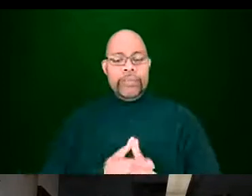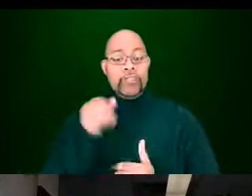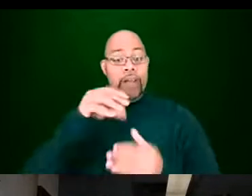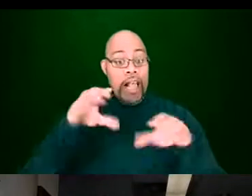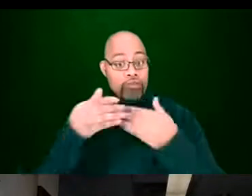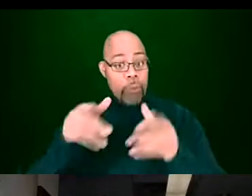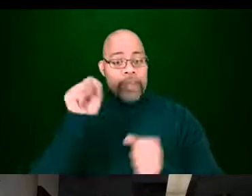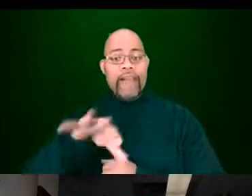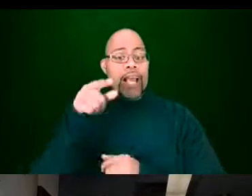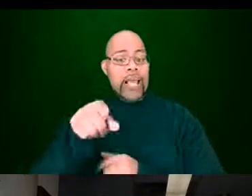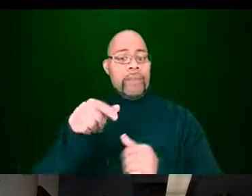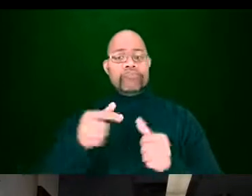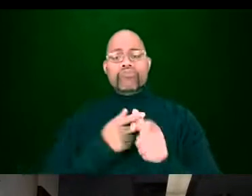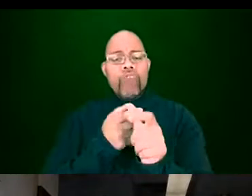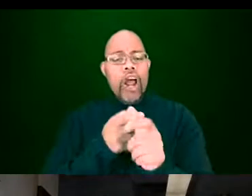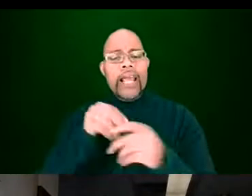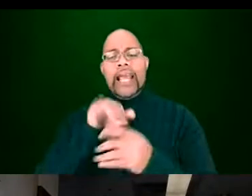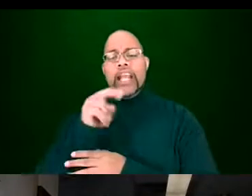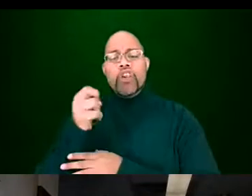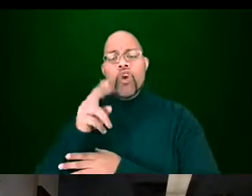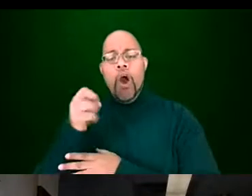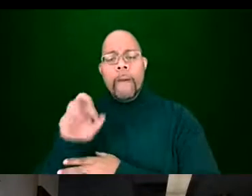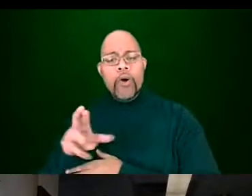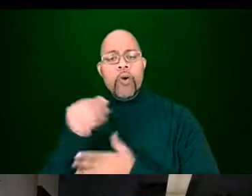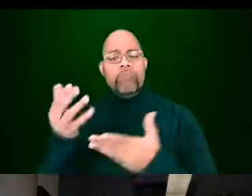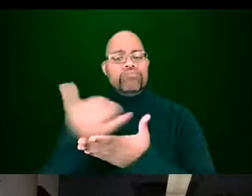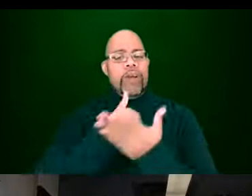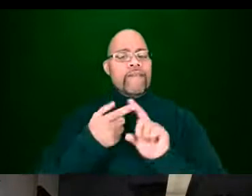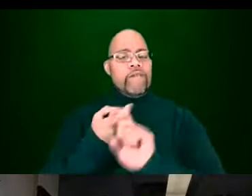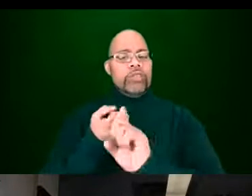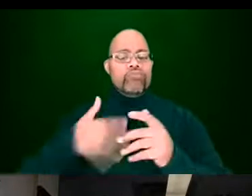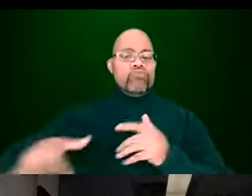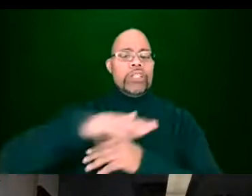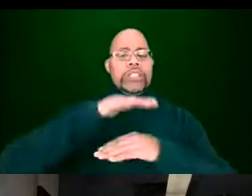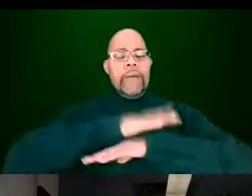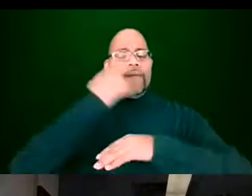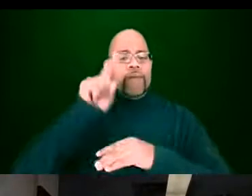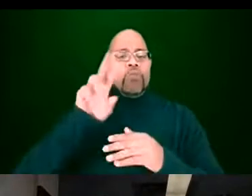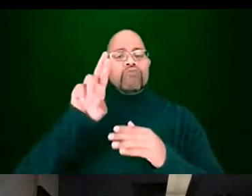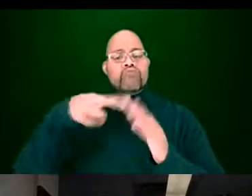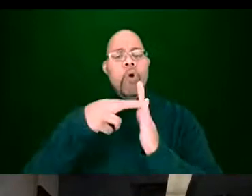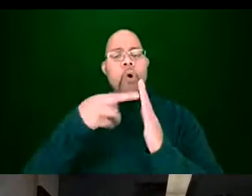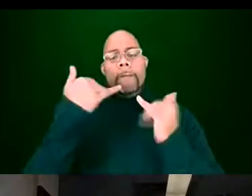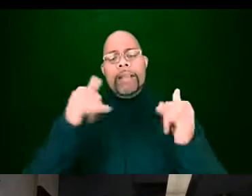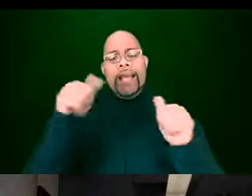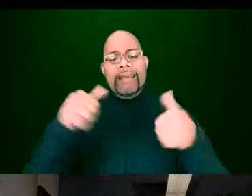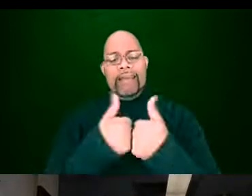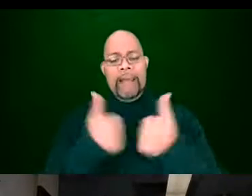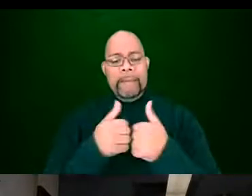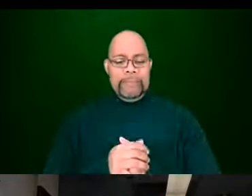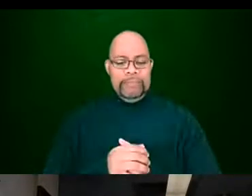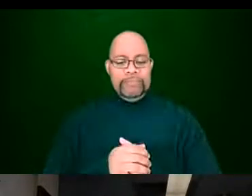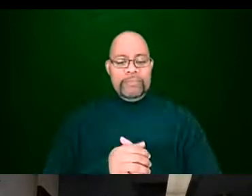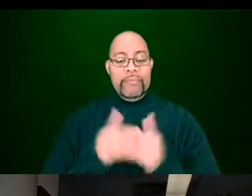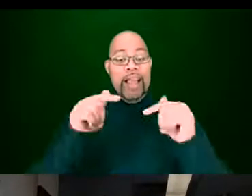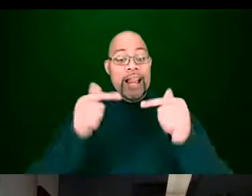classroom, you can find him jogging the Inner Harbor Loop or gathering friends around the table for a role-playing game. And